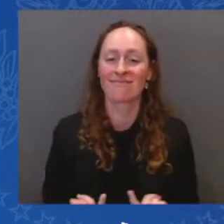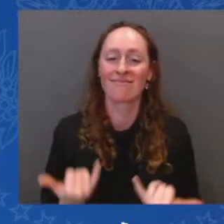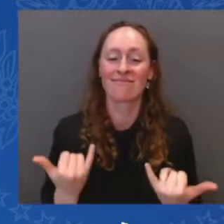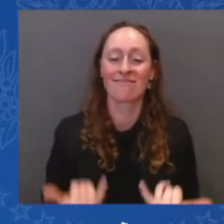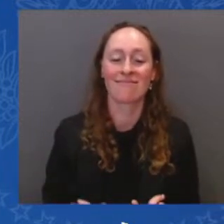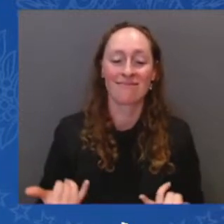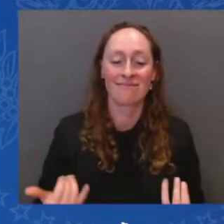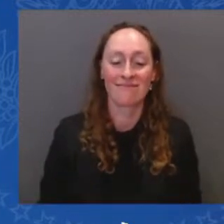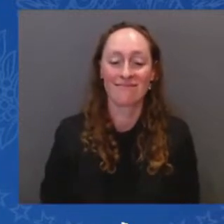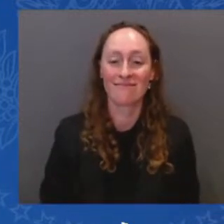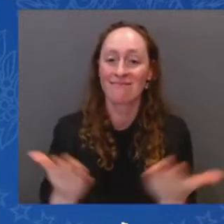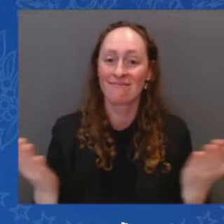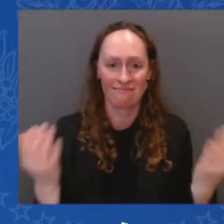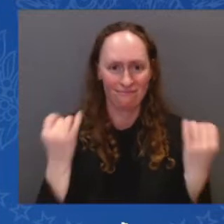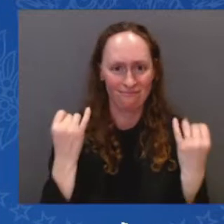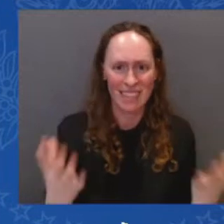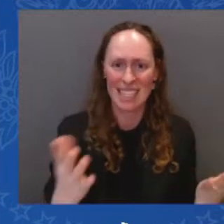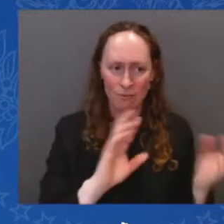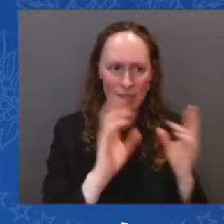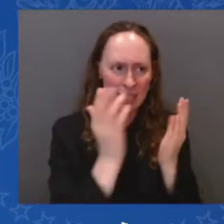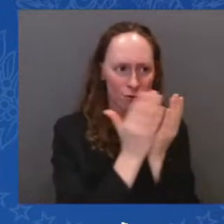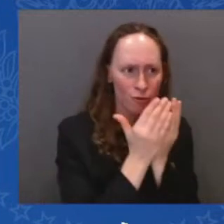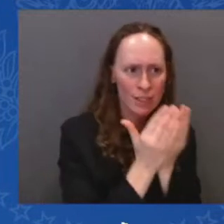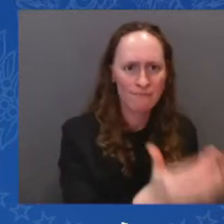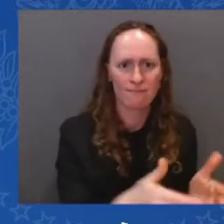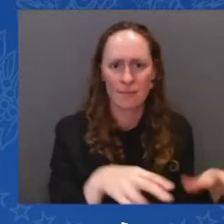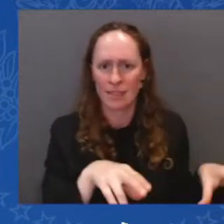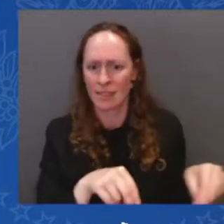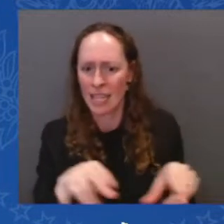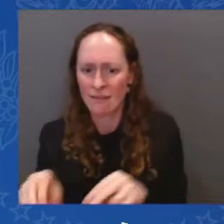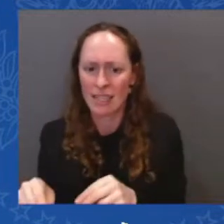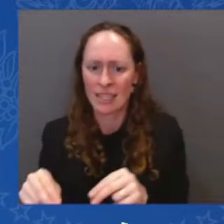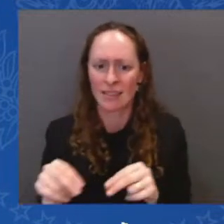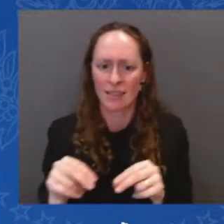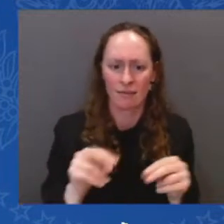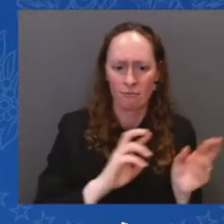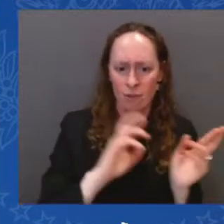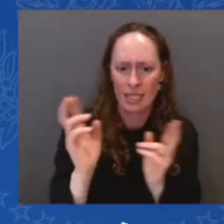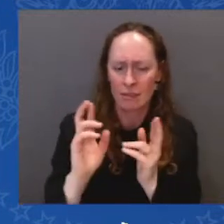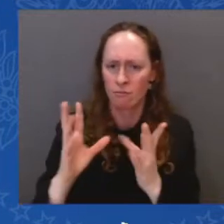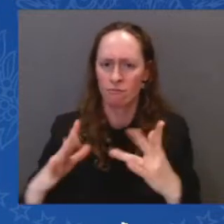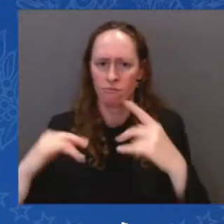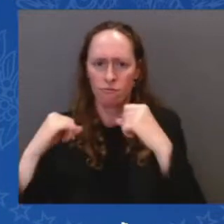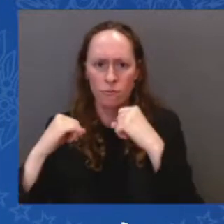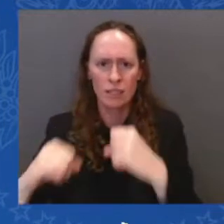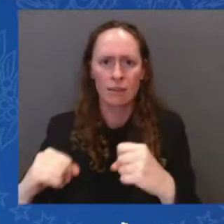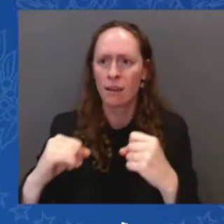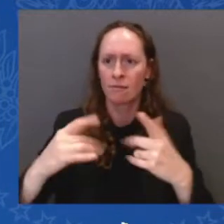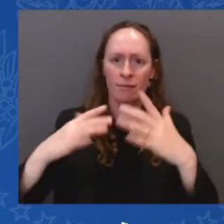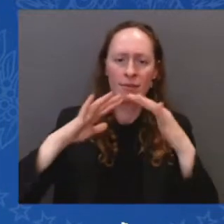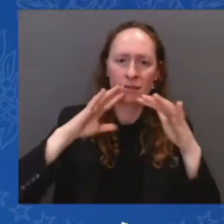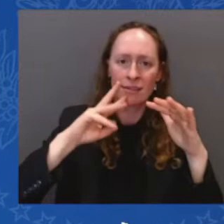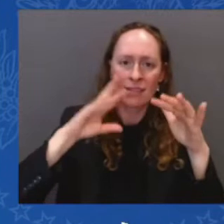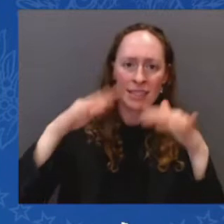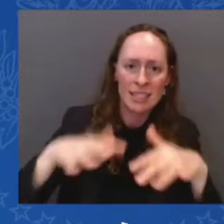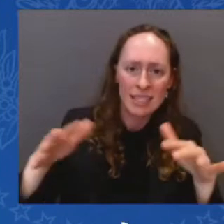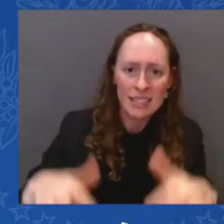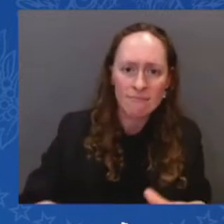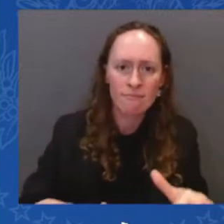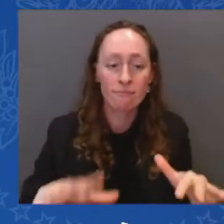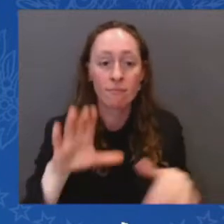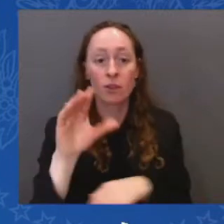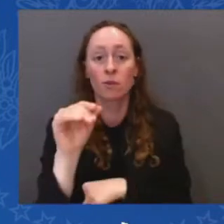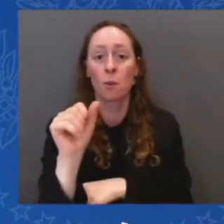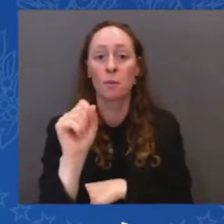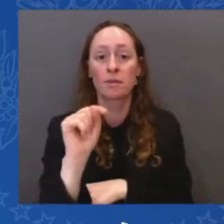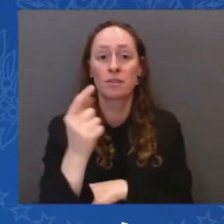seas to ensure freedom of navigation. And our Coast Guard has saved countless lives at sea.